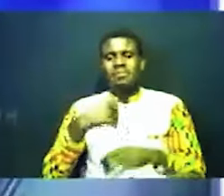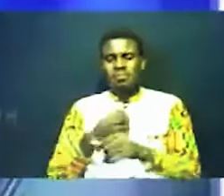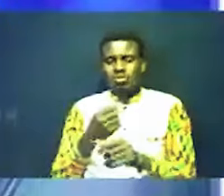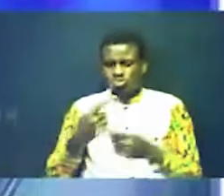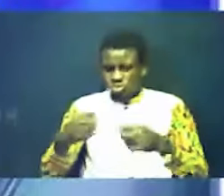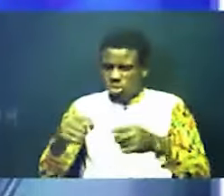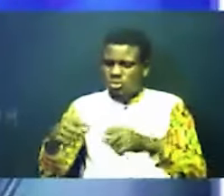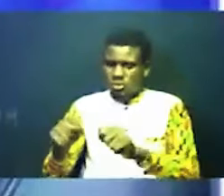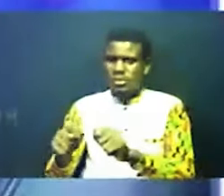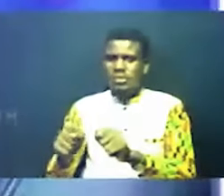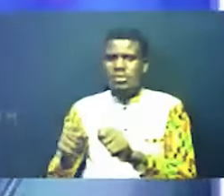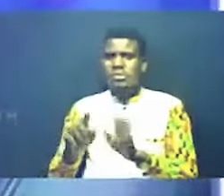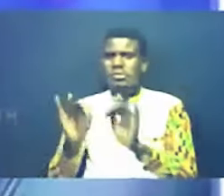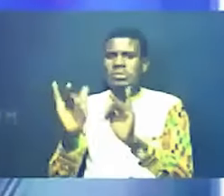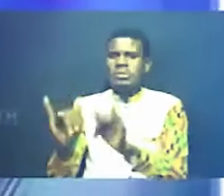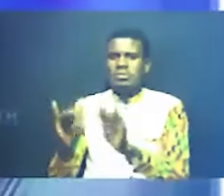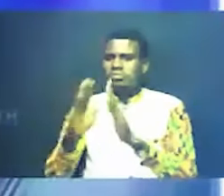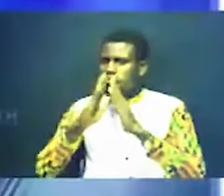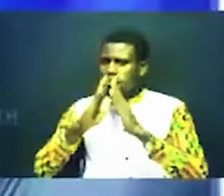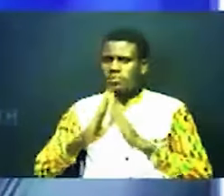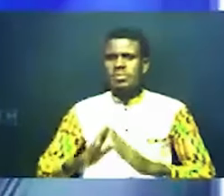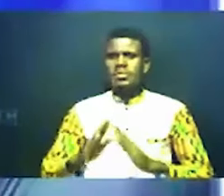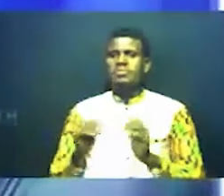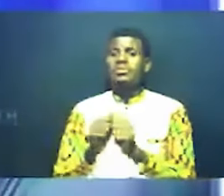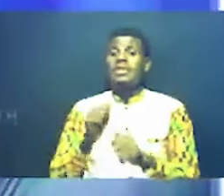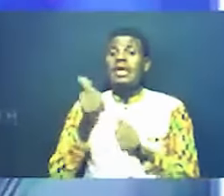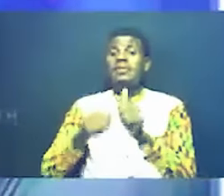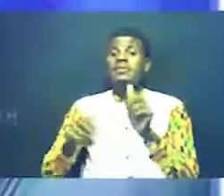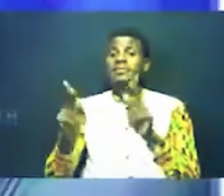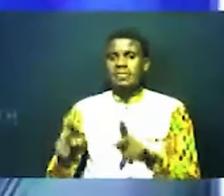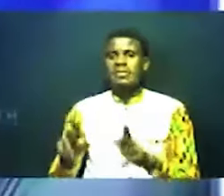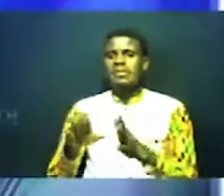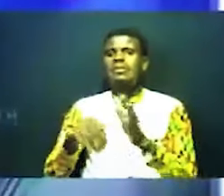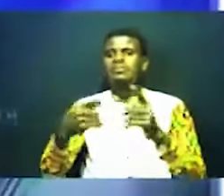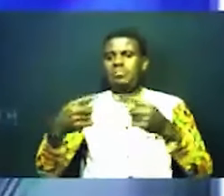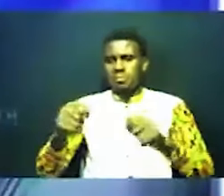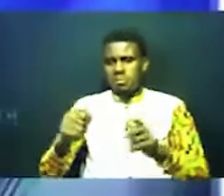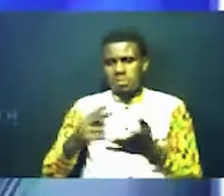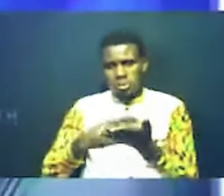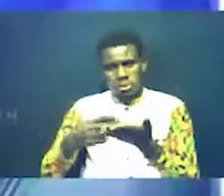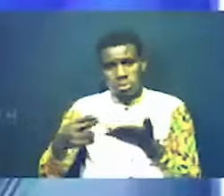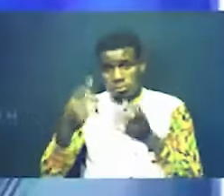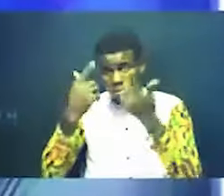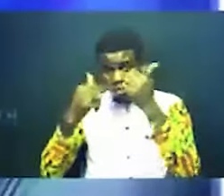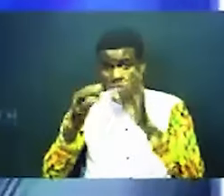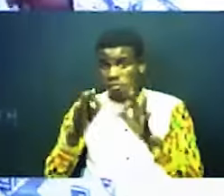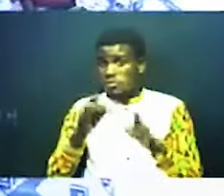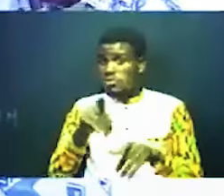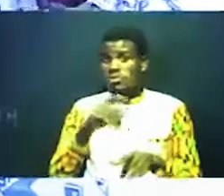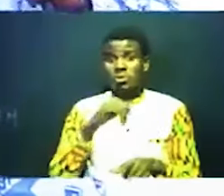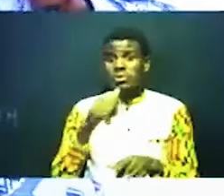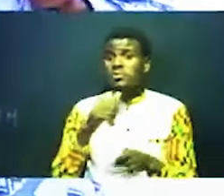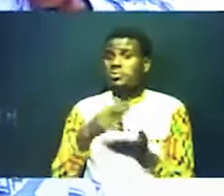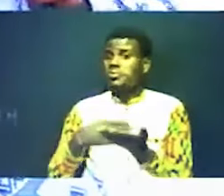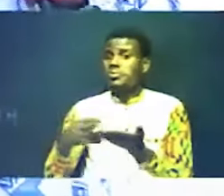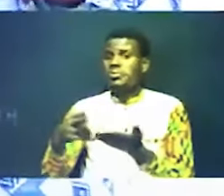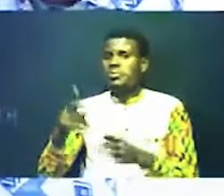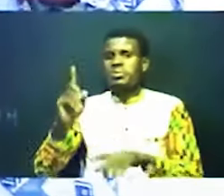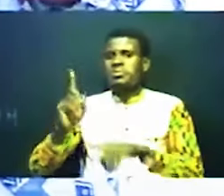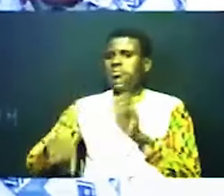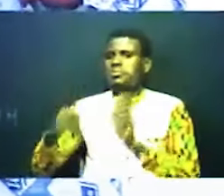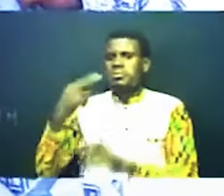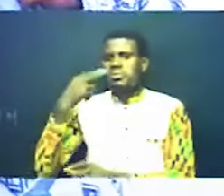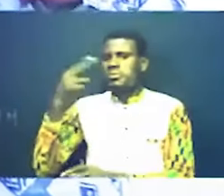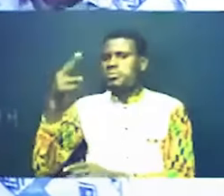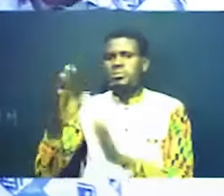and to be holy. Without holiness, no one will see the Lord. When so AI at the Matthew